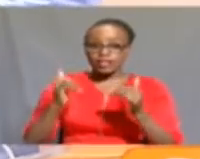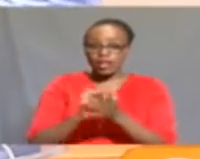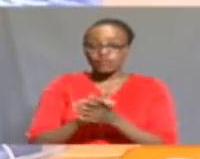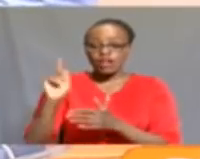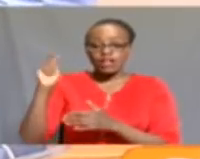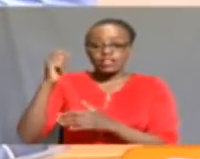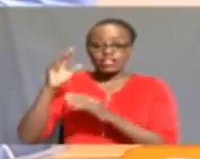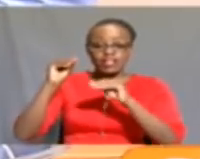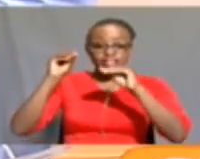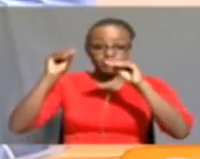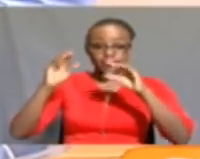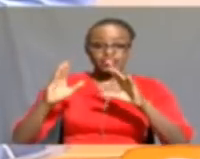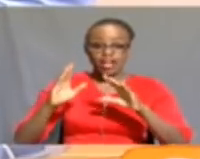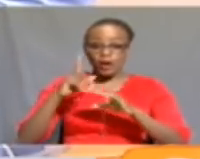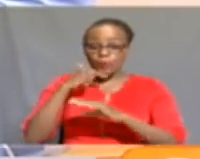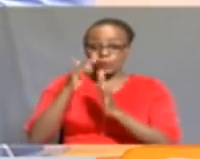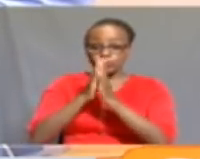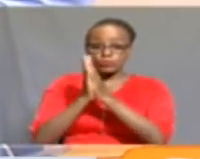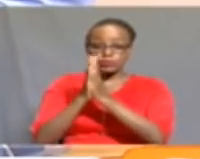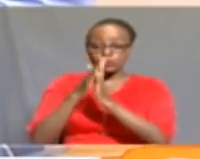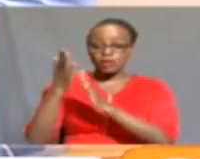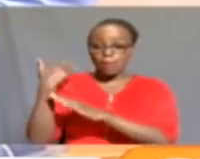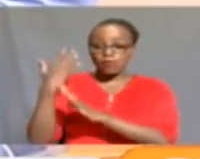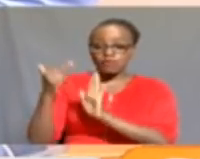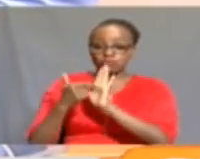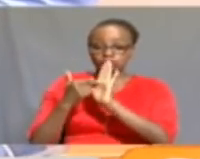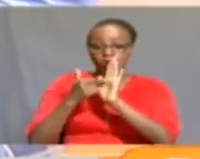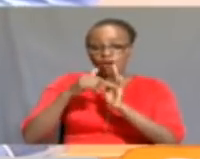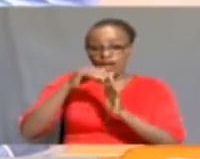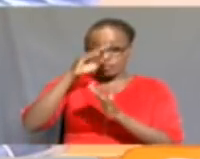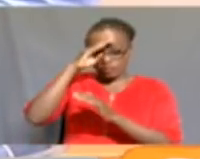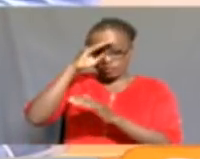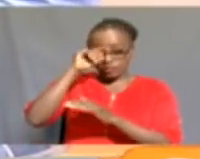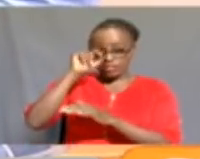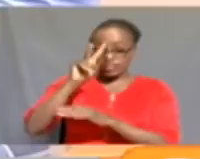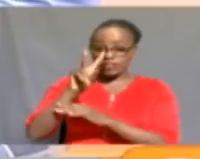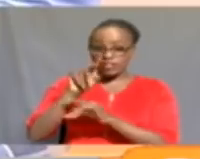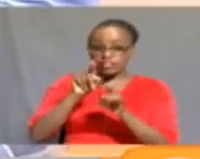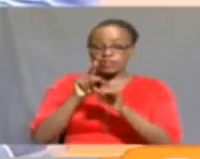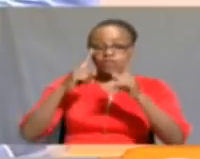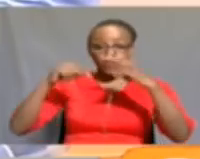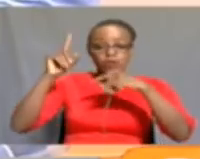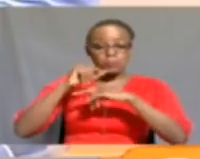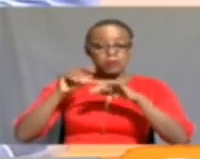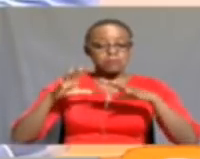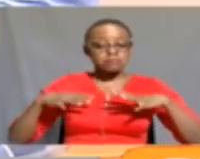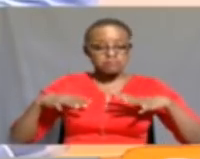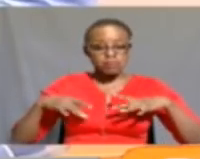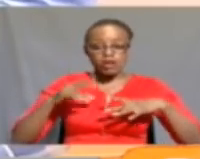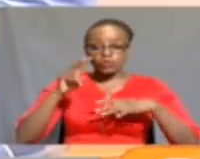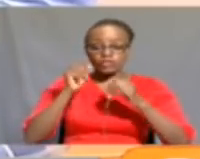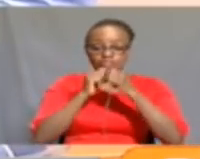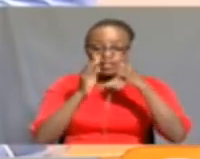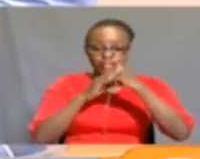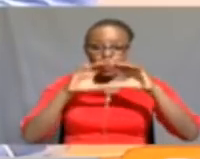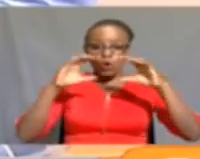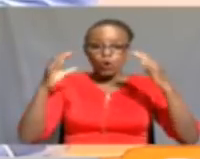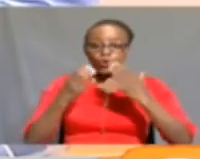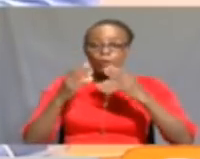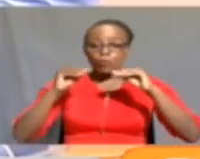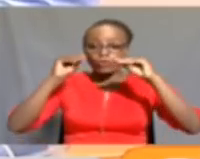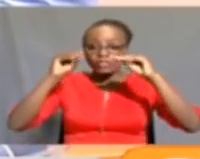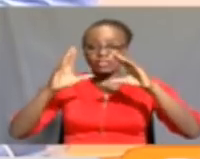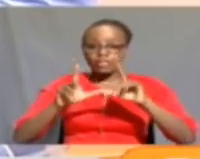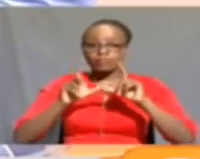A Kenyan teacher, whose story was previously highlighted by Citizen Television, has won the prestigious 2019 Global Teacher